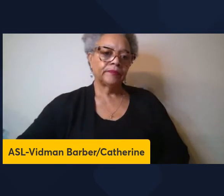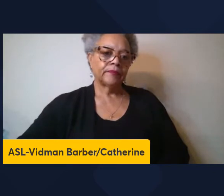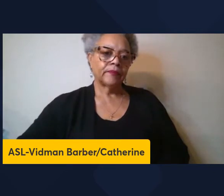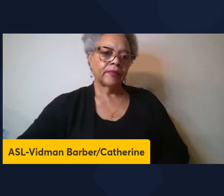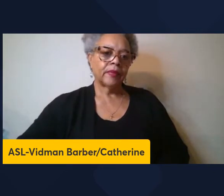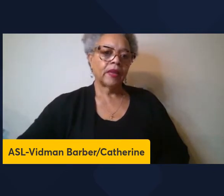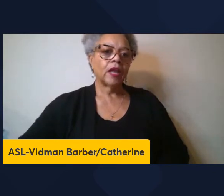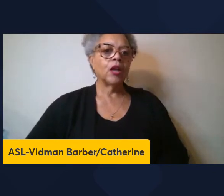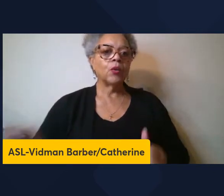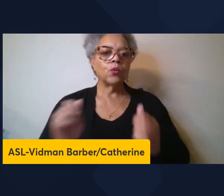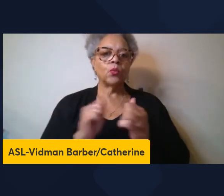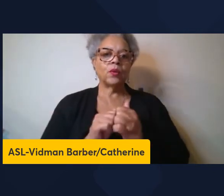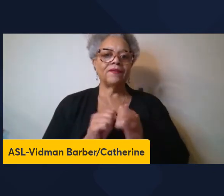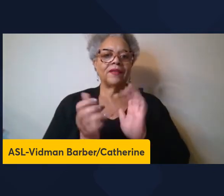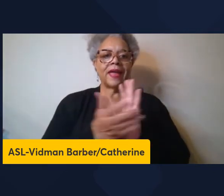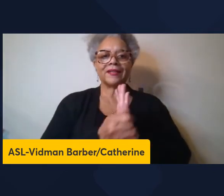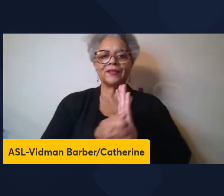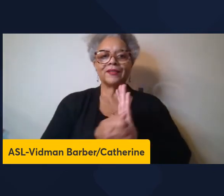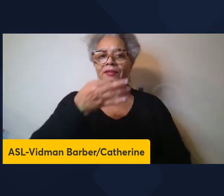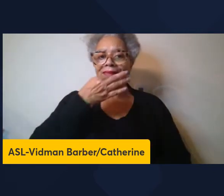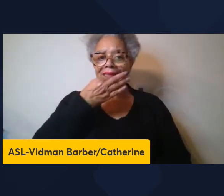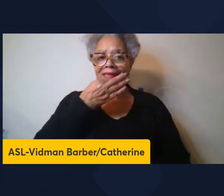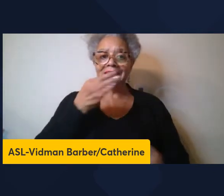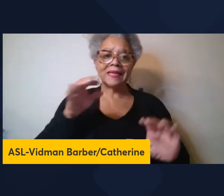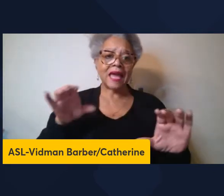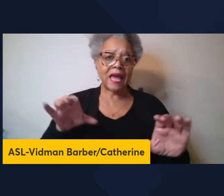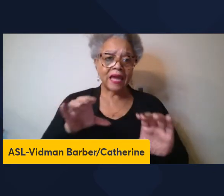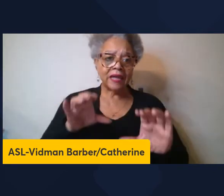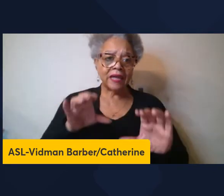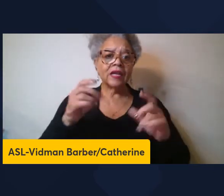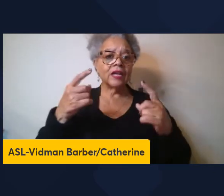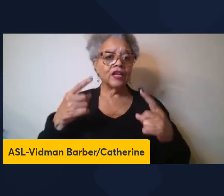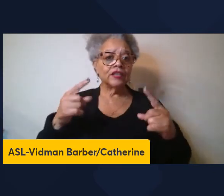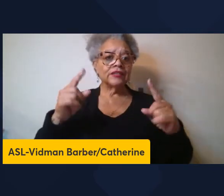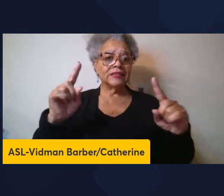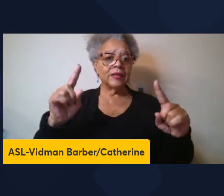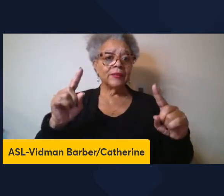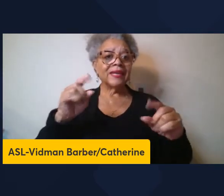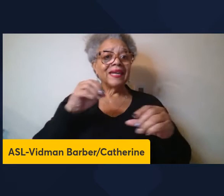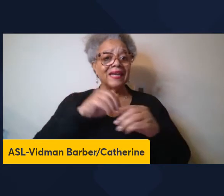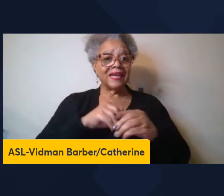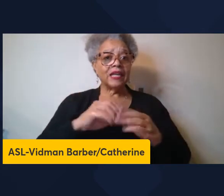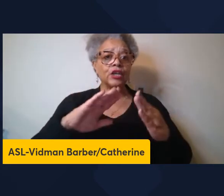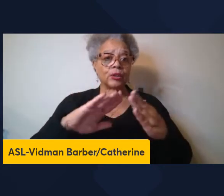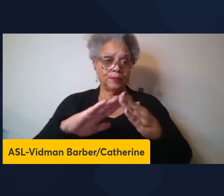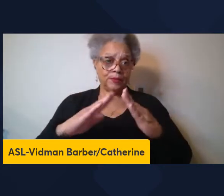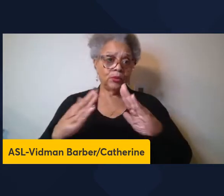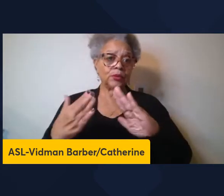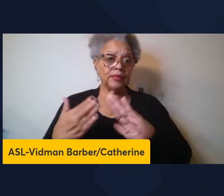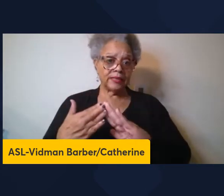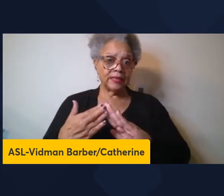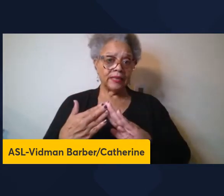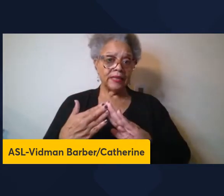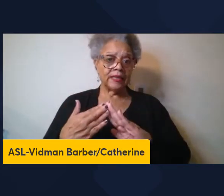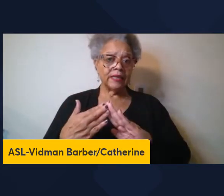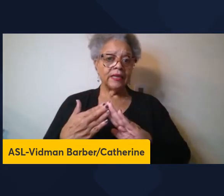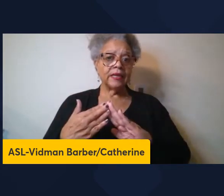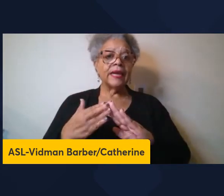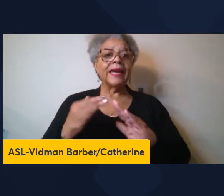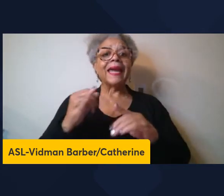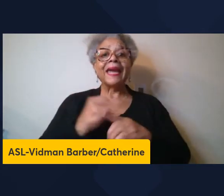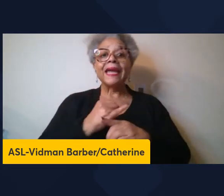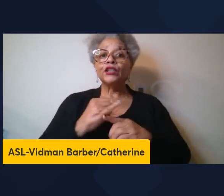expertise, competencies, actions, and or achievements within a community, industry,